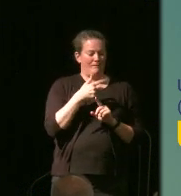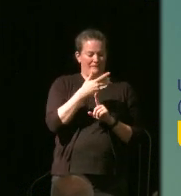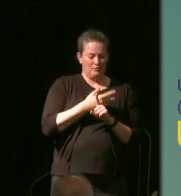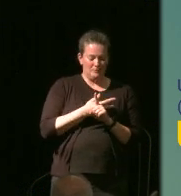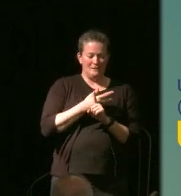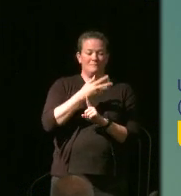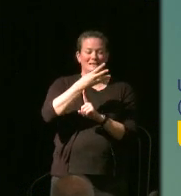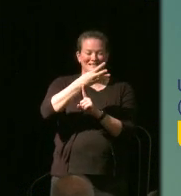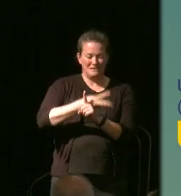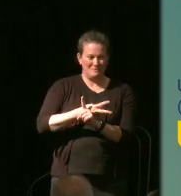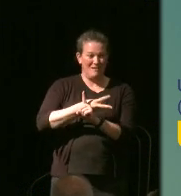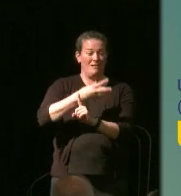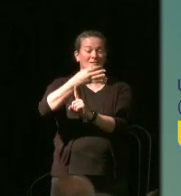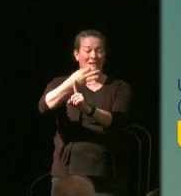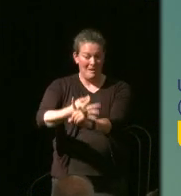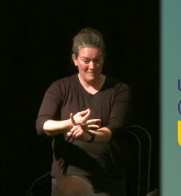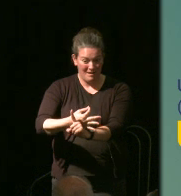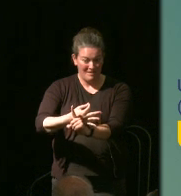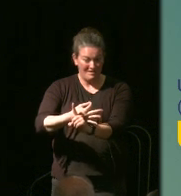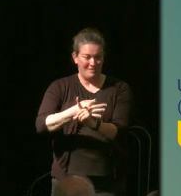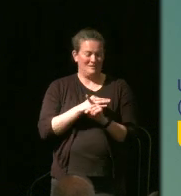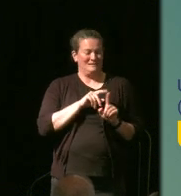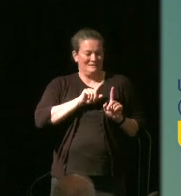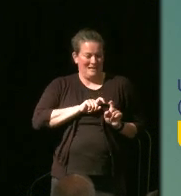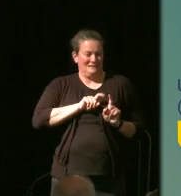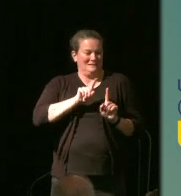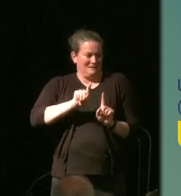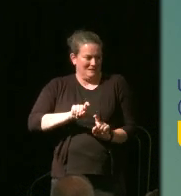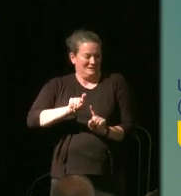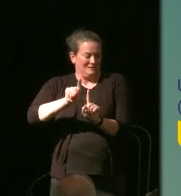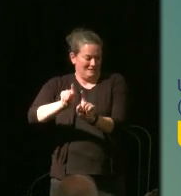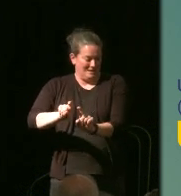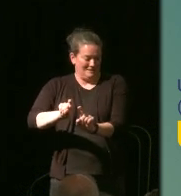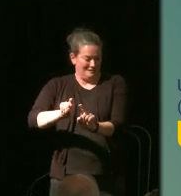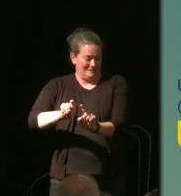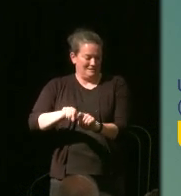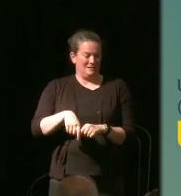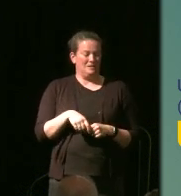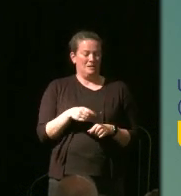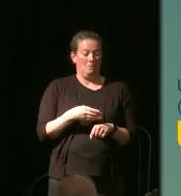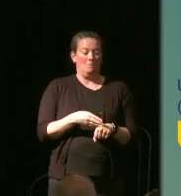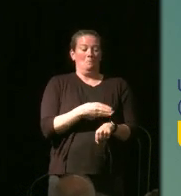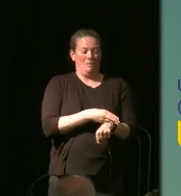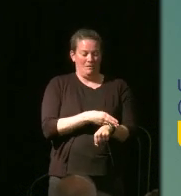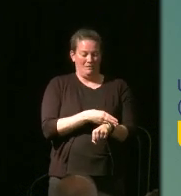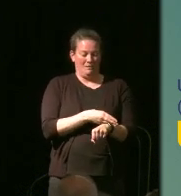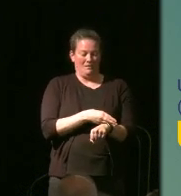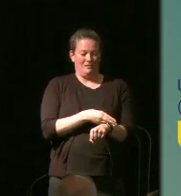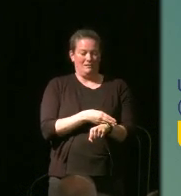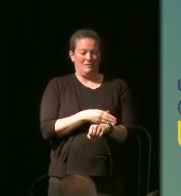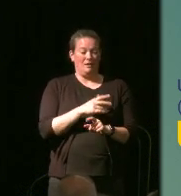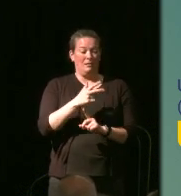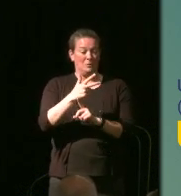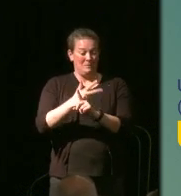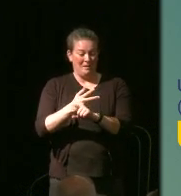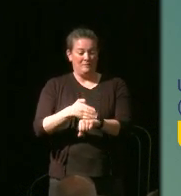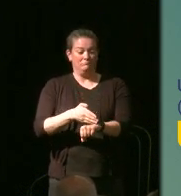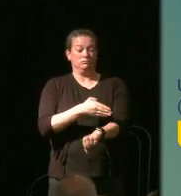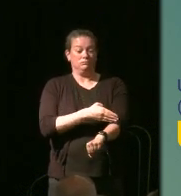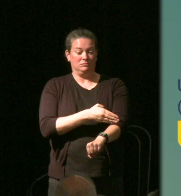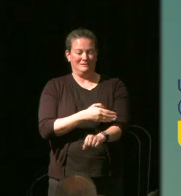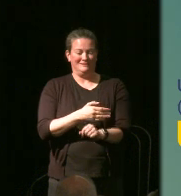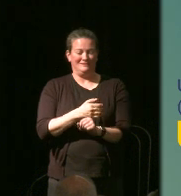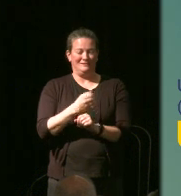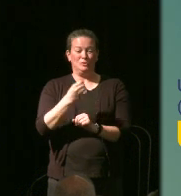already see a statistically significant increase of 10 letters for the average patient. By month 3, it's 3 lines on the eye chart. By the 12th month, it's over